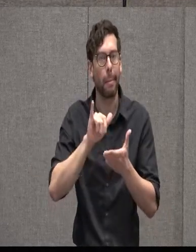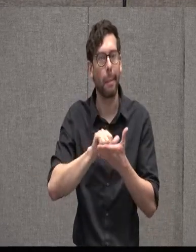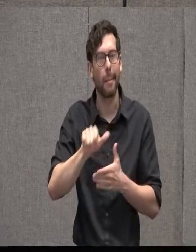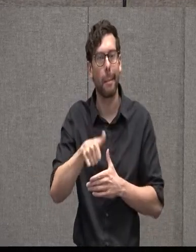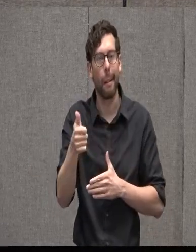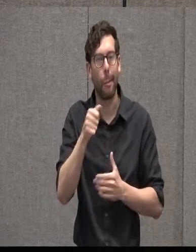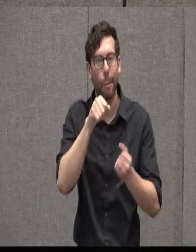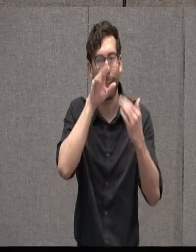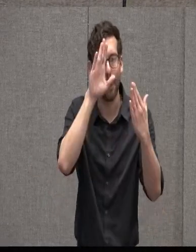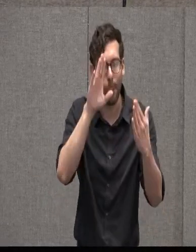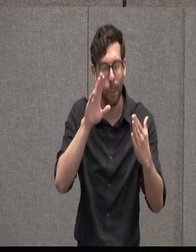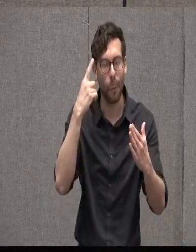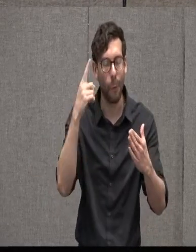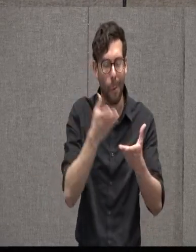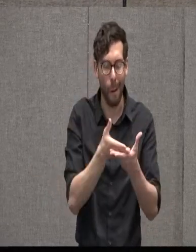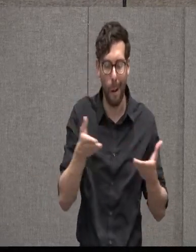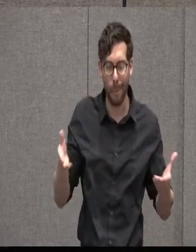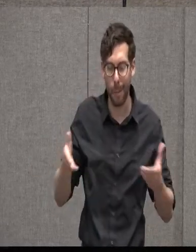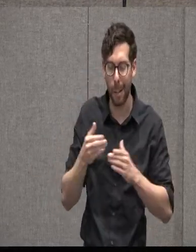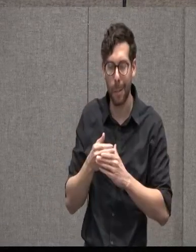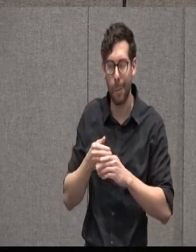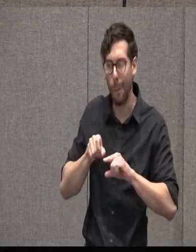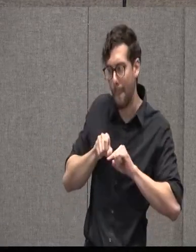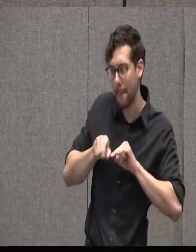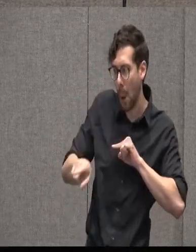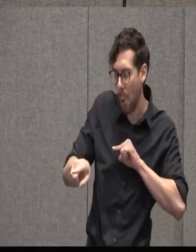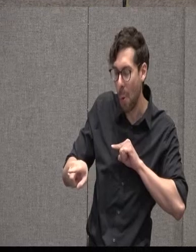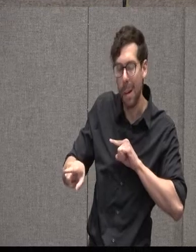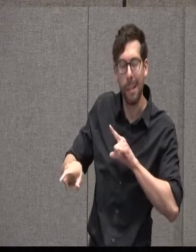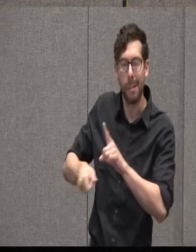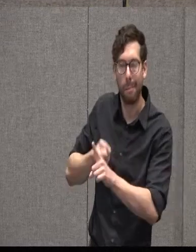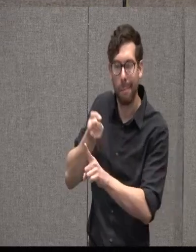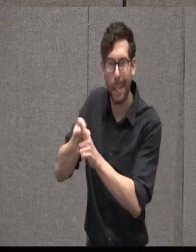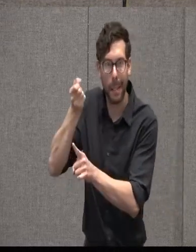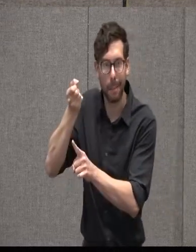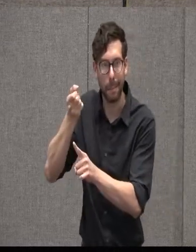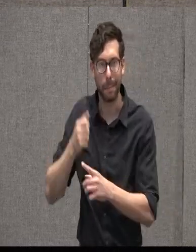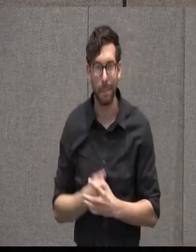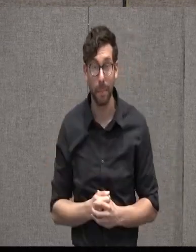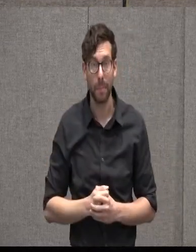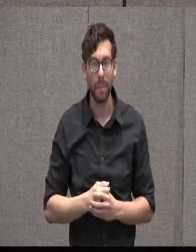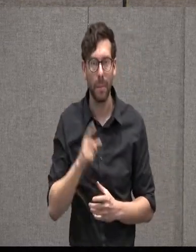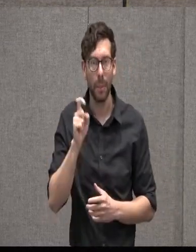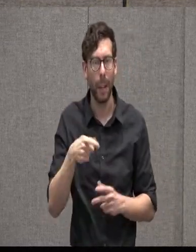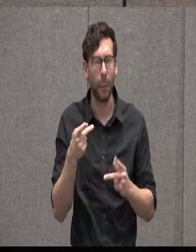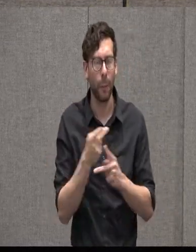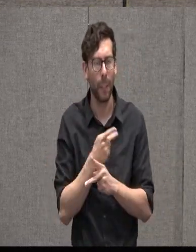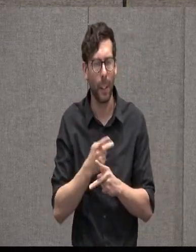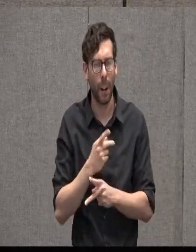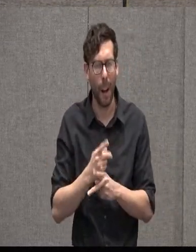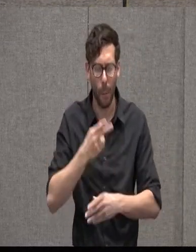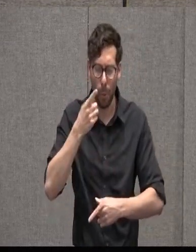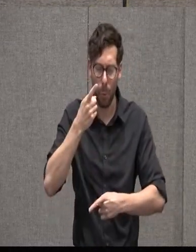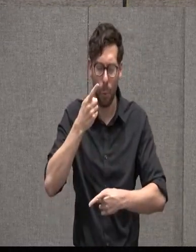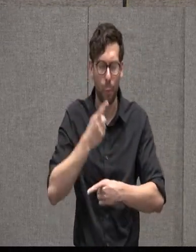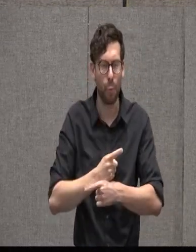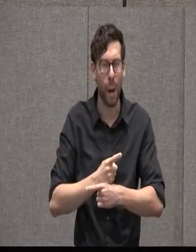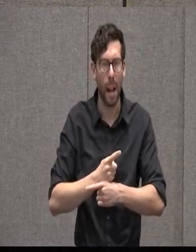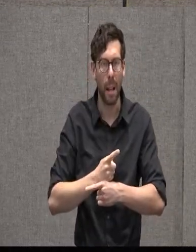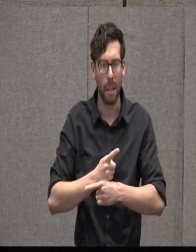collisions. I also brought this tube here, and I didn't have an object that would fit in it quite right, so I rolled up